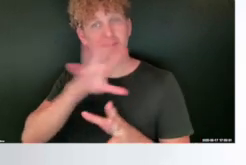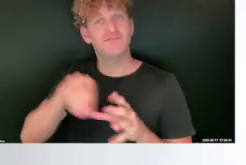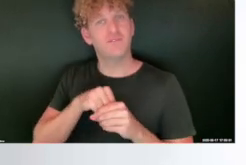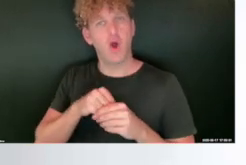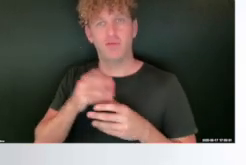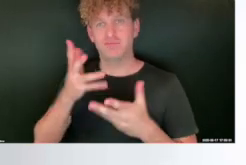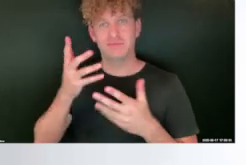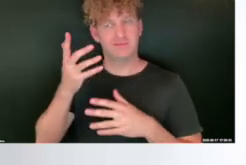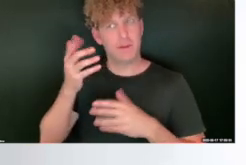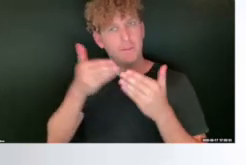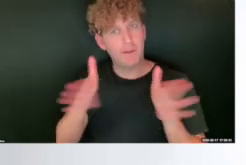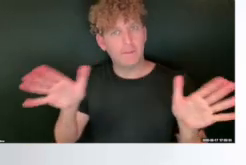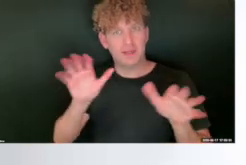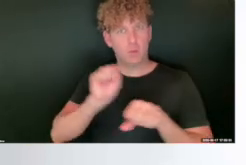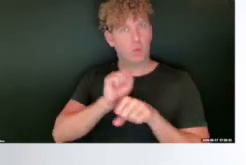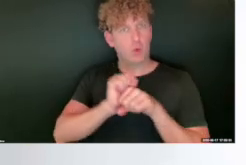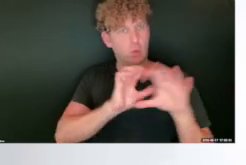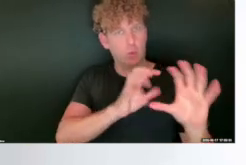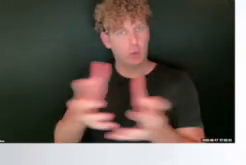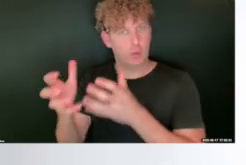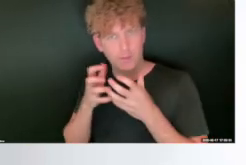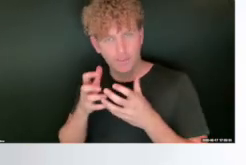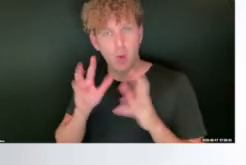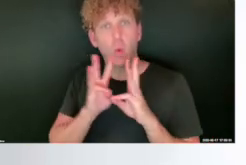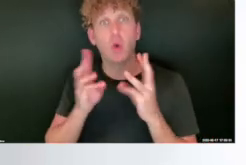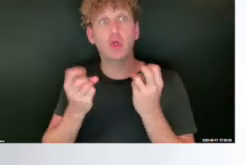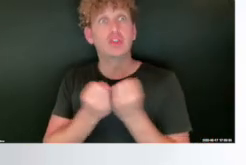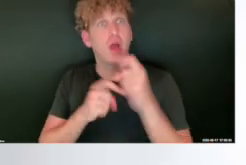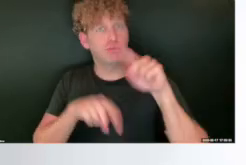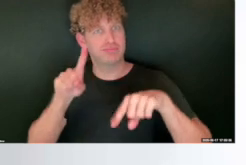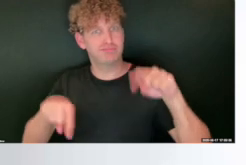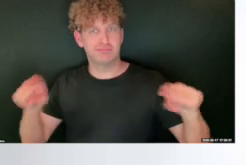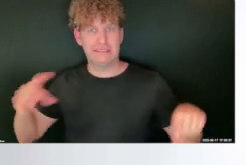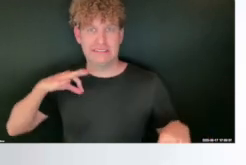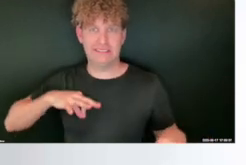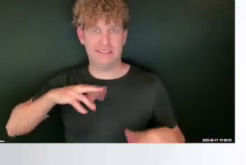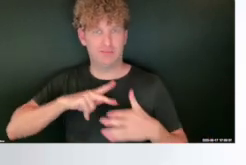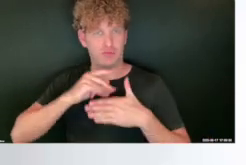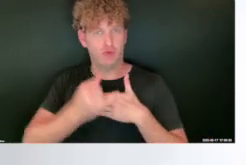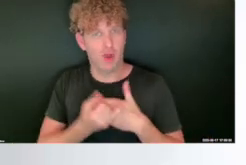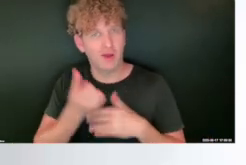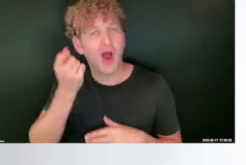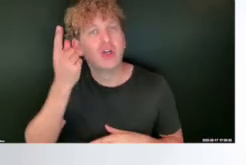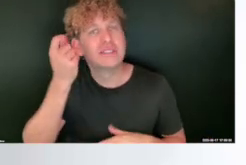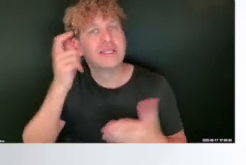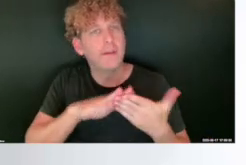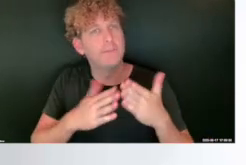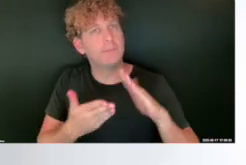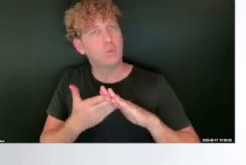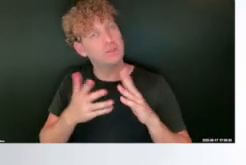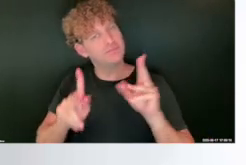year 2025-2026, Clean Transportation Incentives Funding Plan. I'll hand it over to